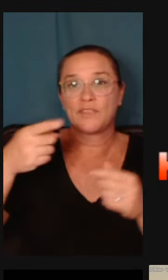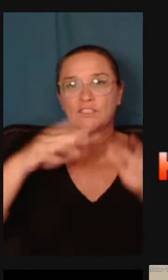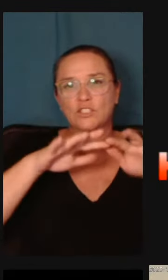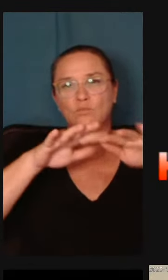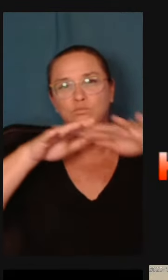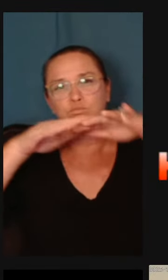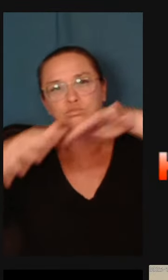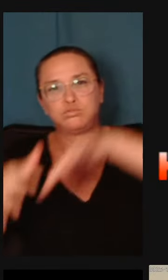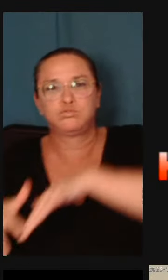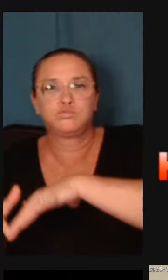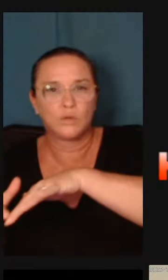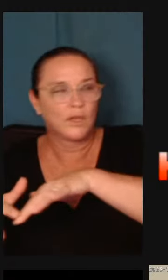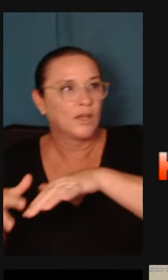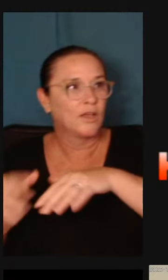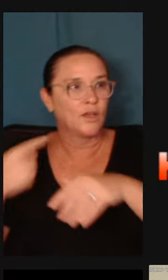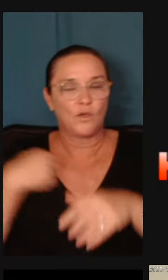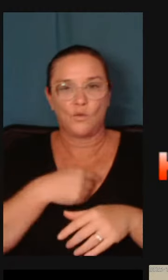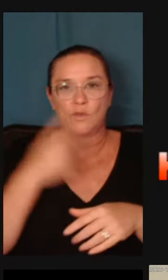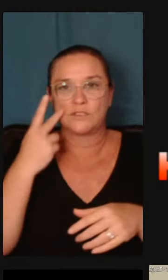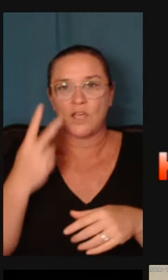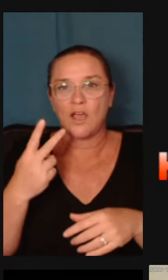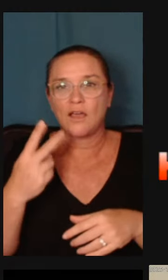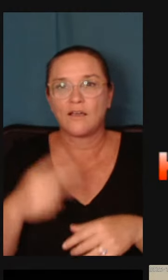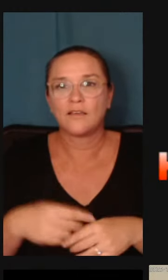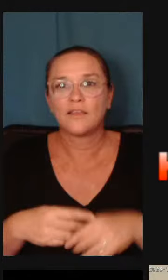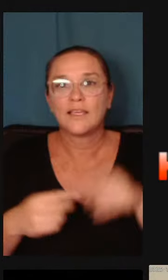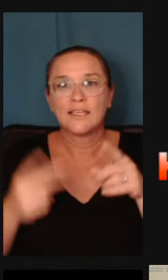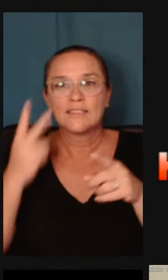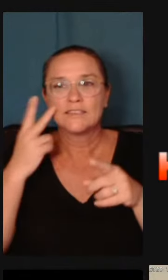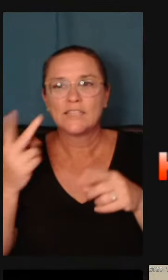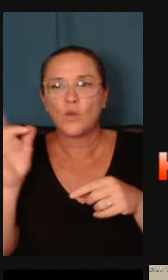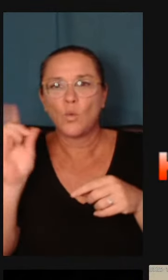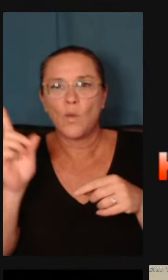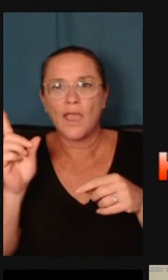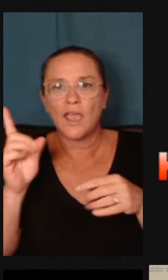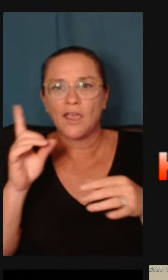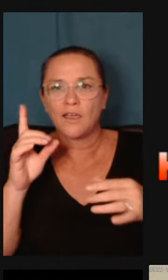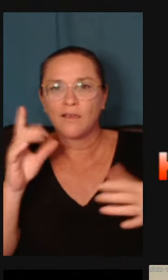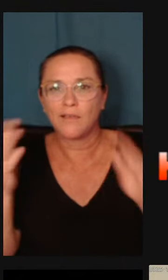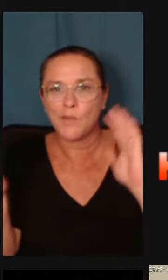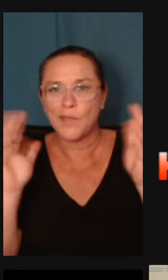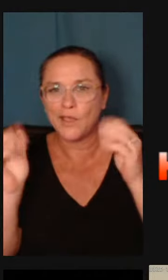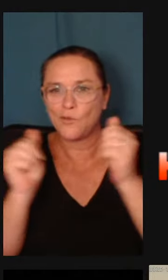here. Take a look at where it's located in relation to the vents.